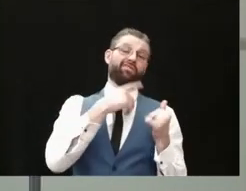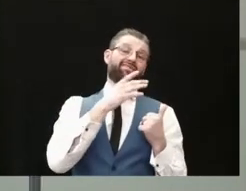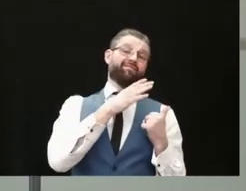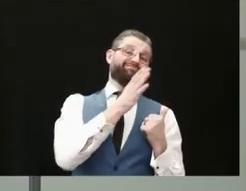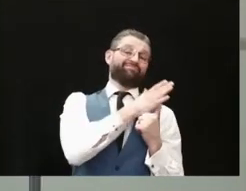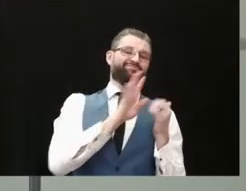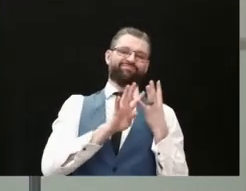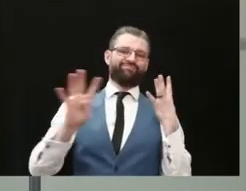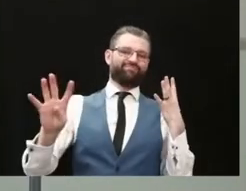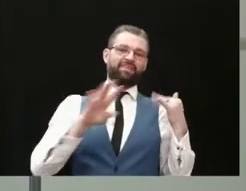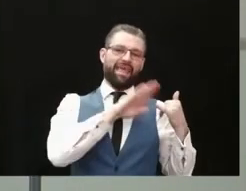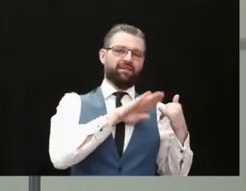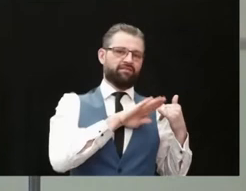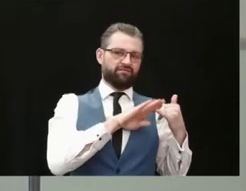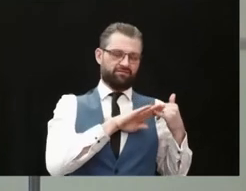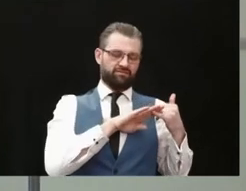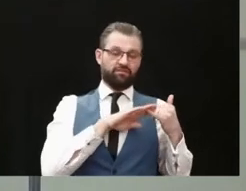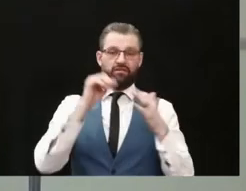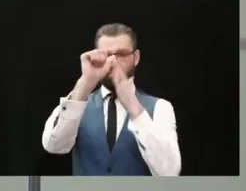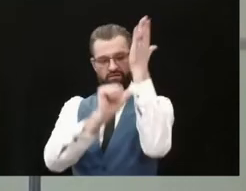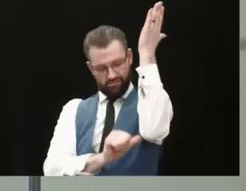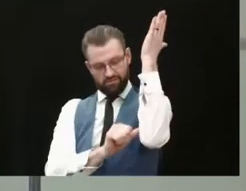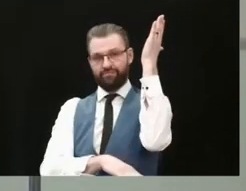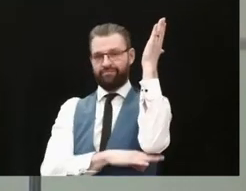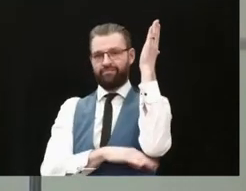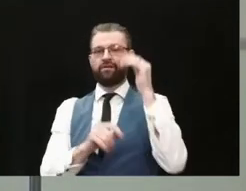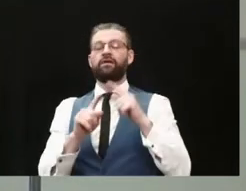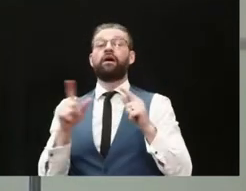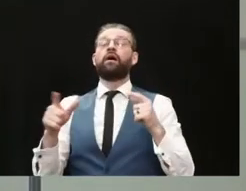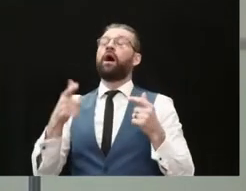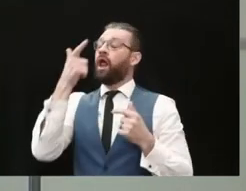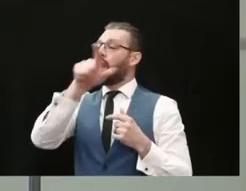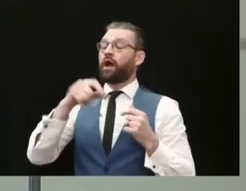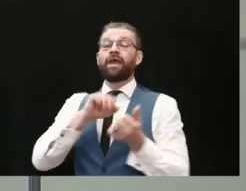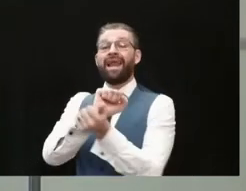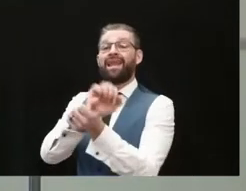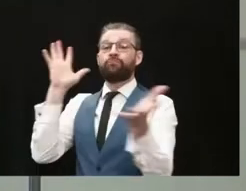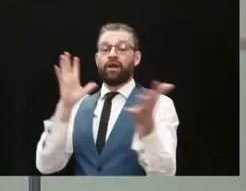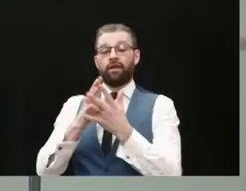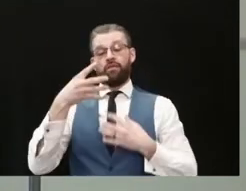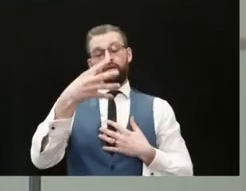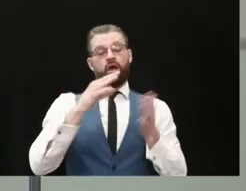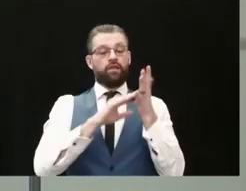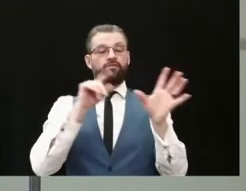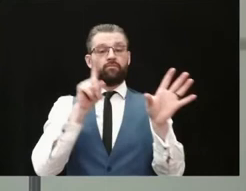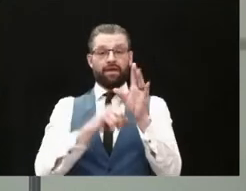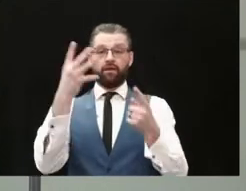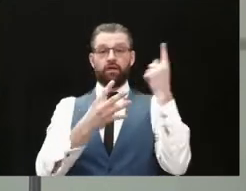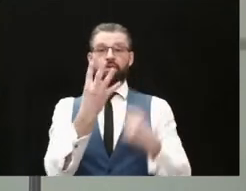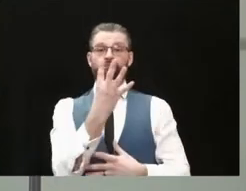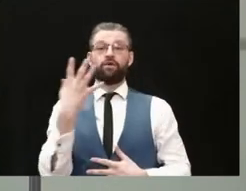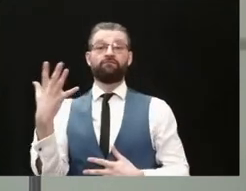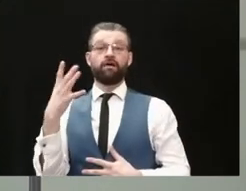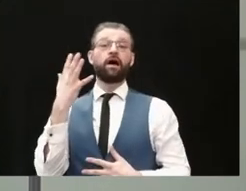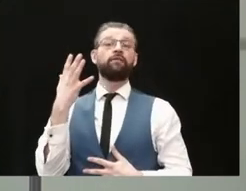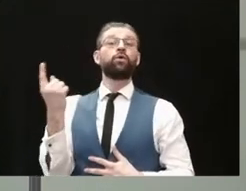on this Bielefeld list. And we were luckily, we were liberated on the 9th of May, 1945, by the Russian